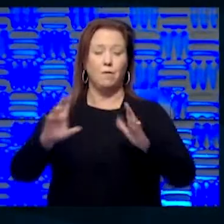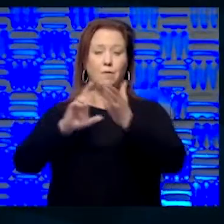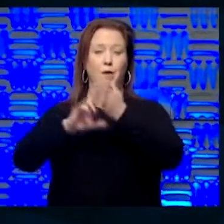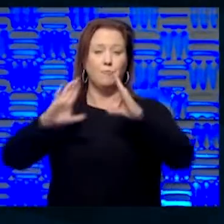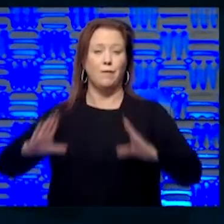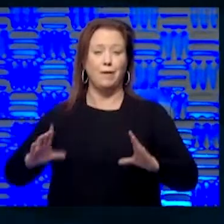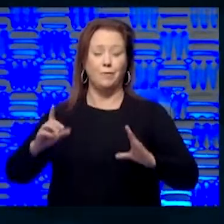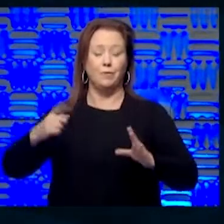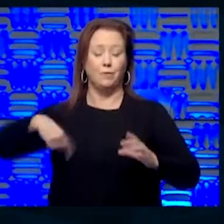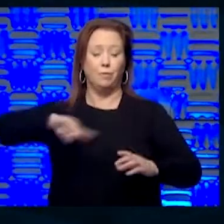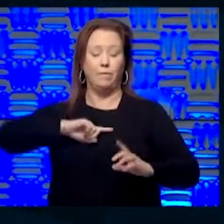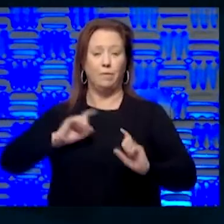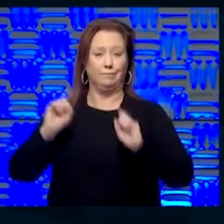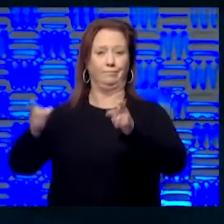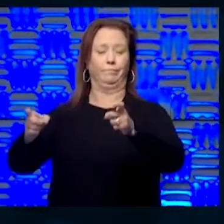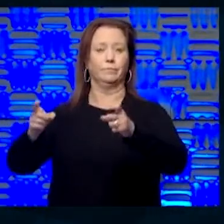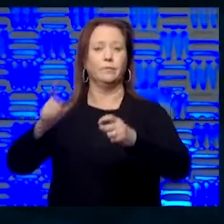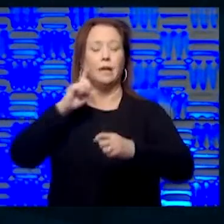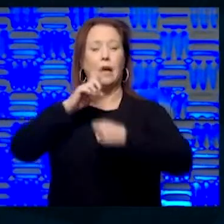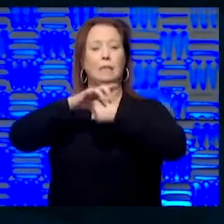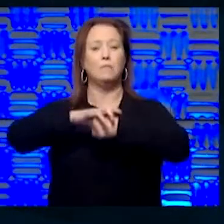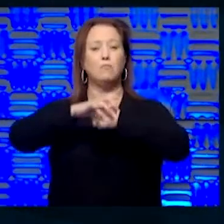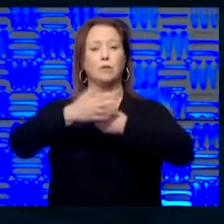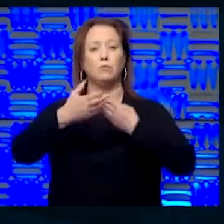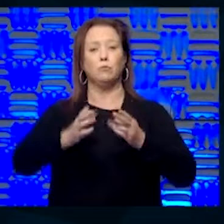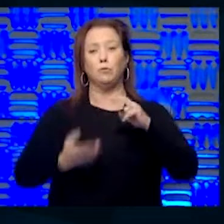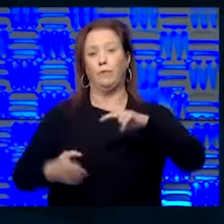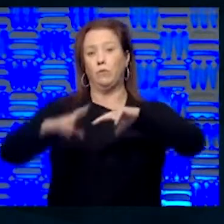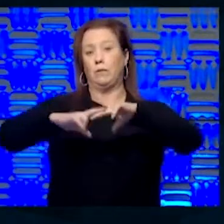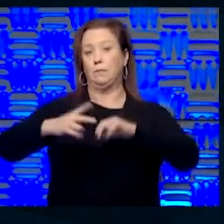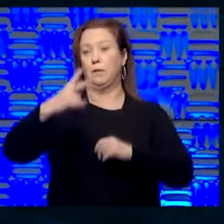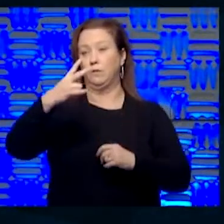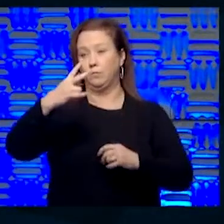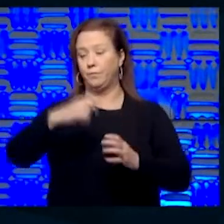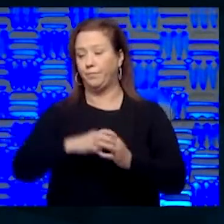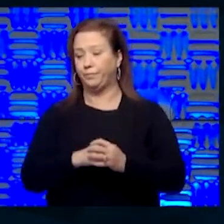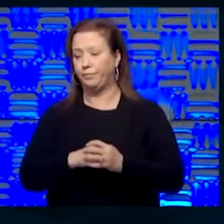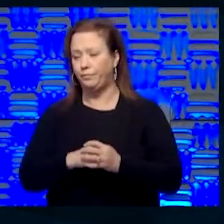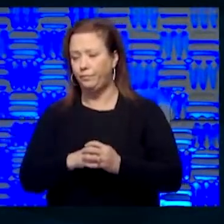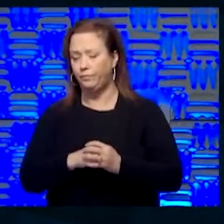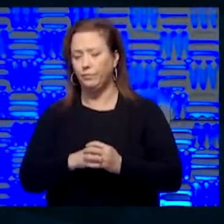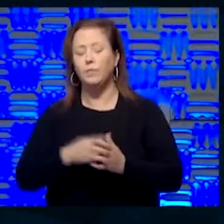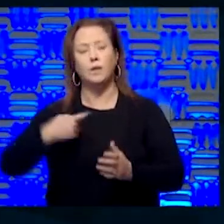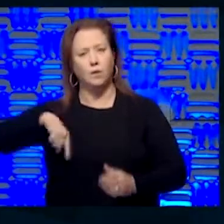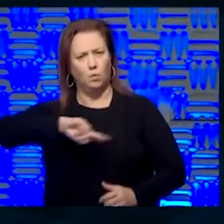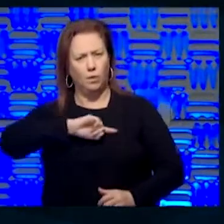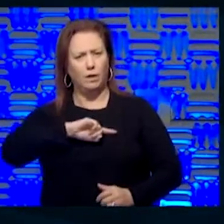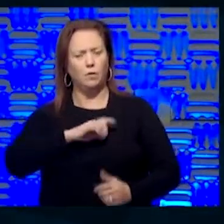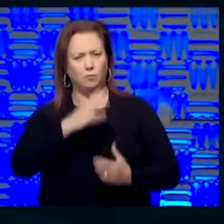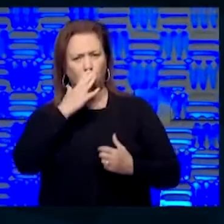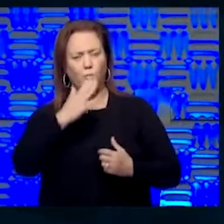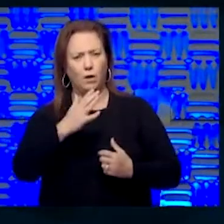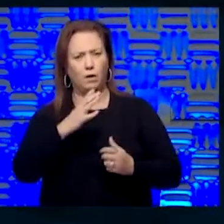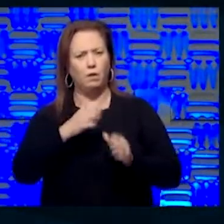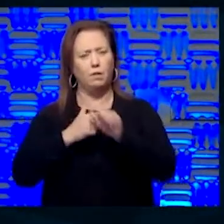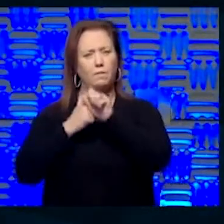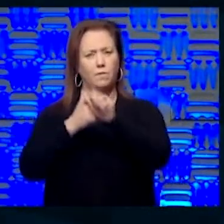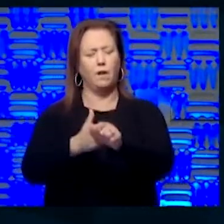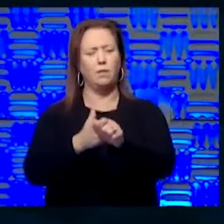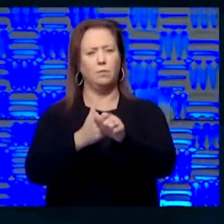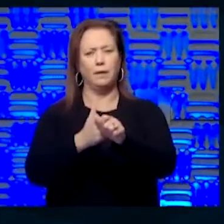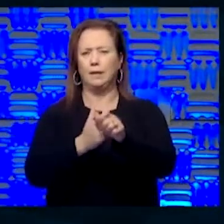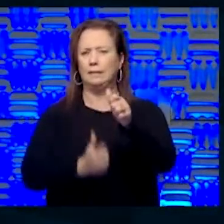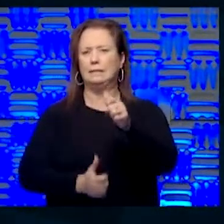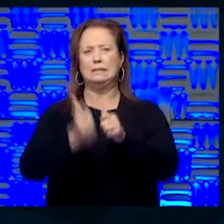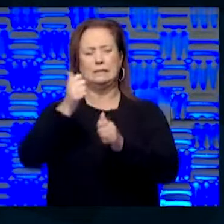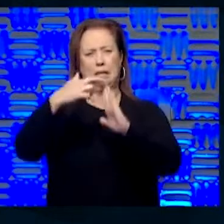also increased our negative pressure rooms by 2. We're doing really well, following most of the same